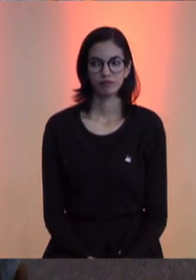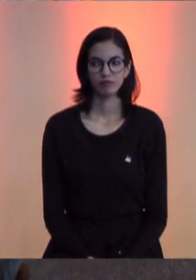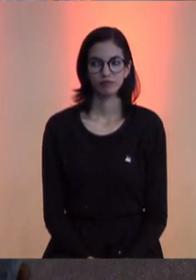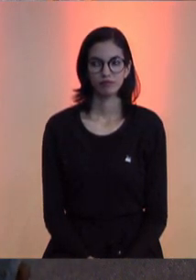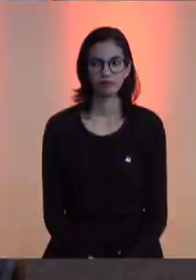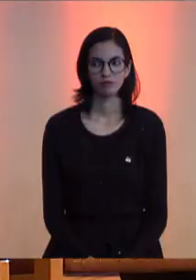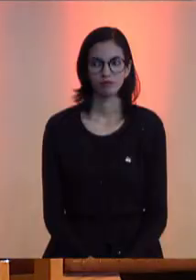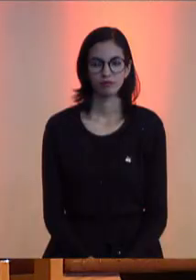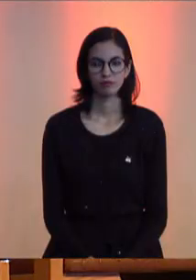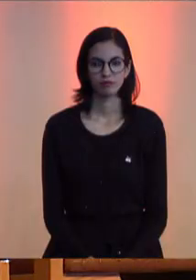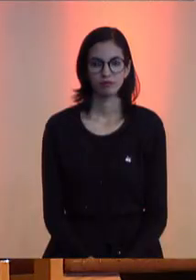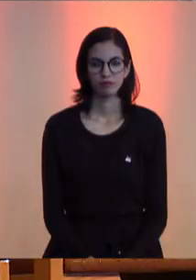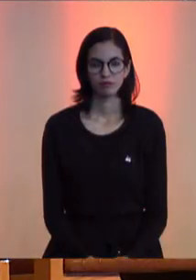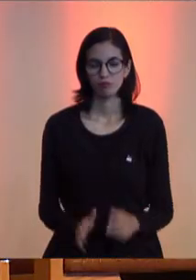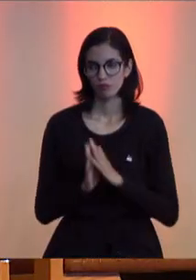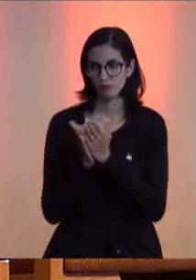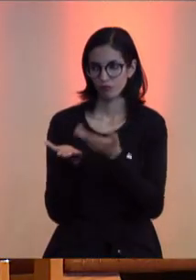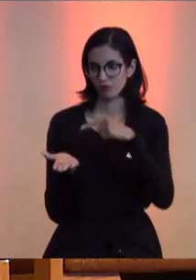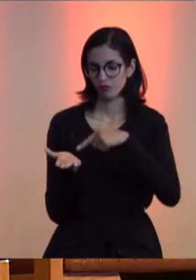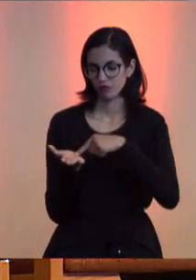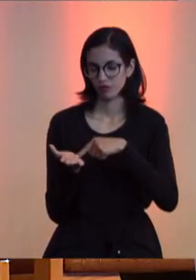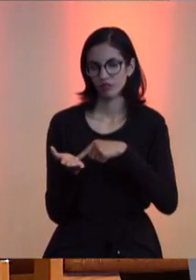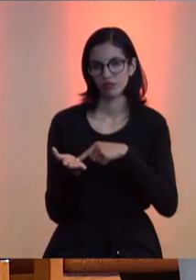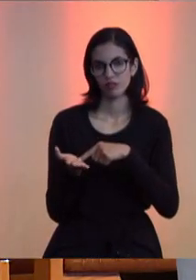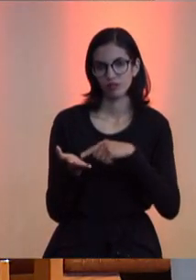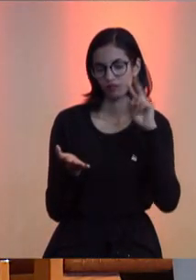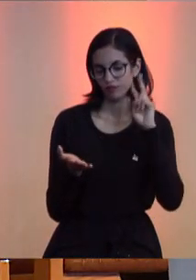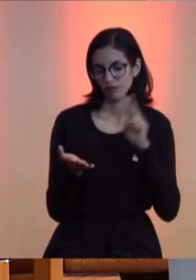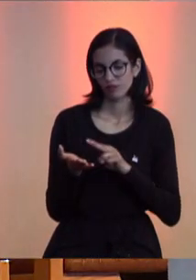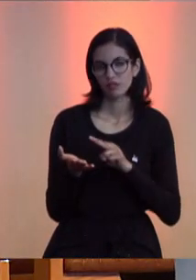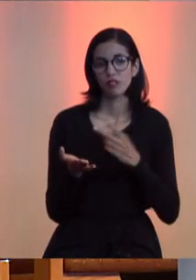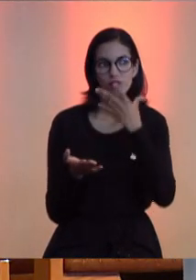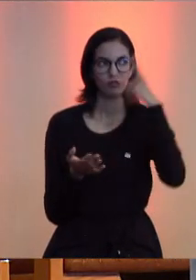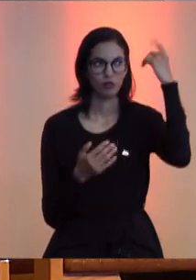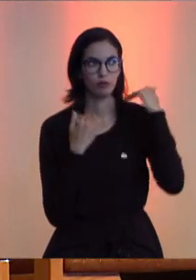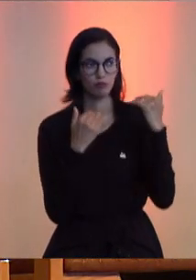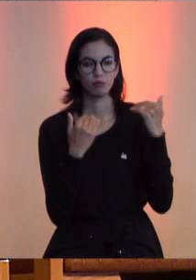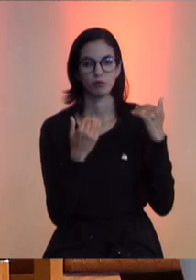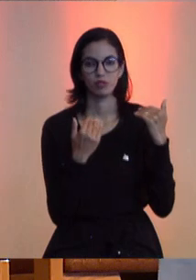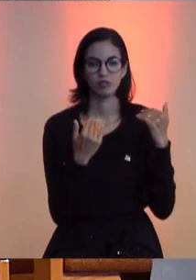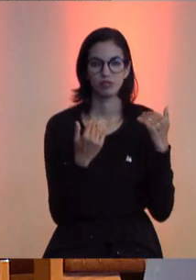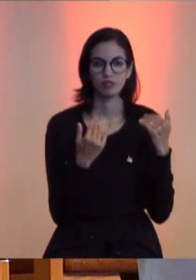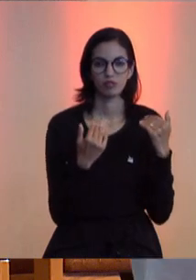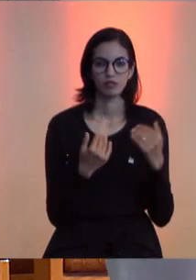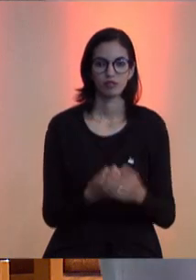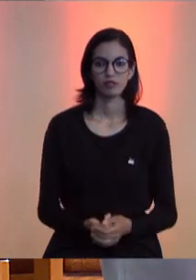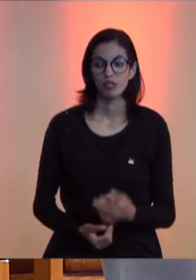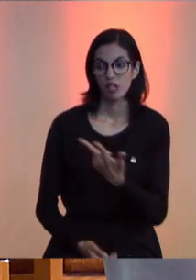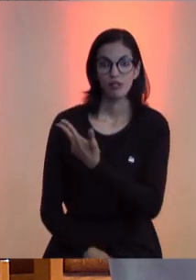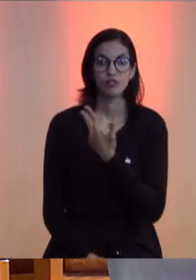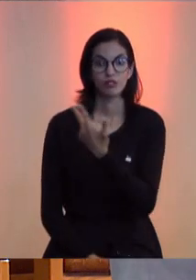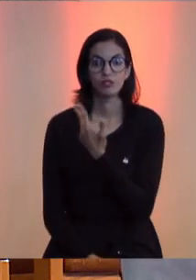able? Cuando leí, la Biblia dice, ellos dijeron, Dios es capaz, Dios puede. Dije, ¿cómo pueden ser estos hombres